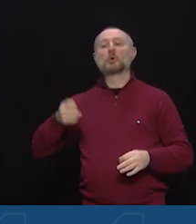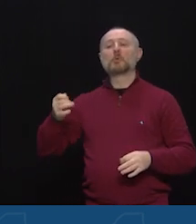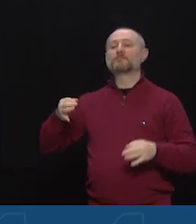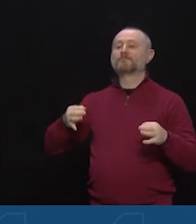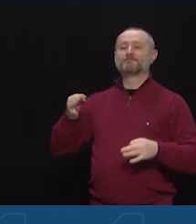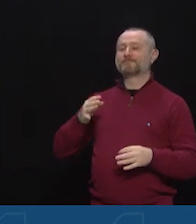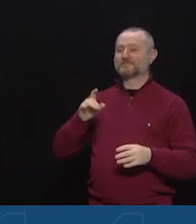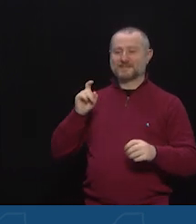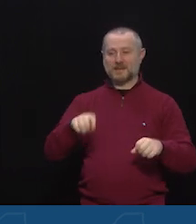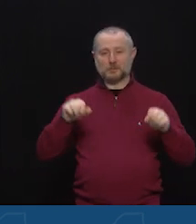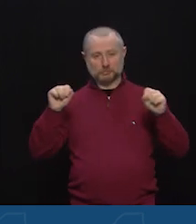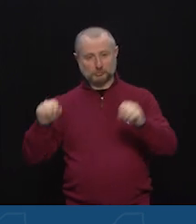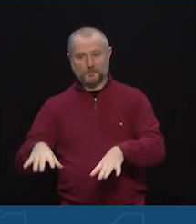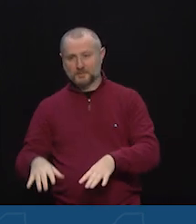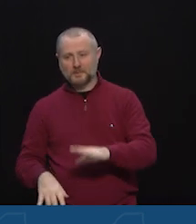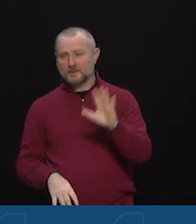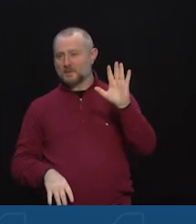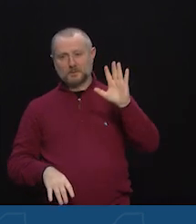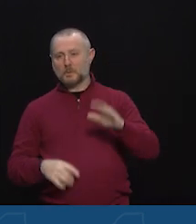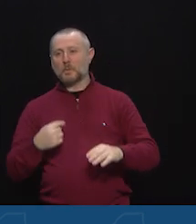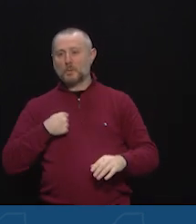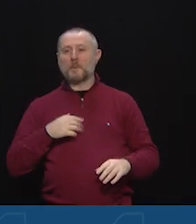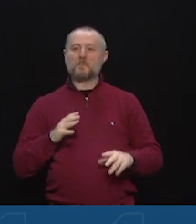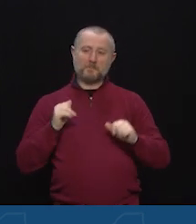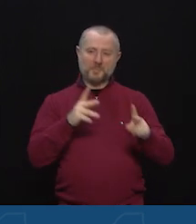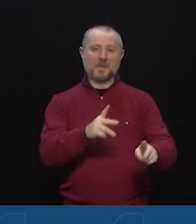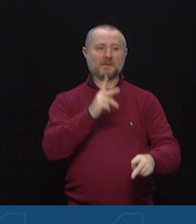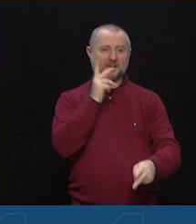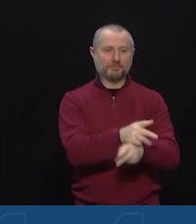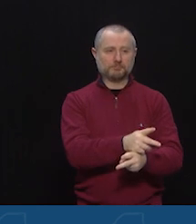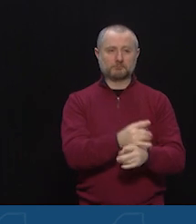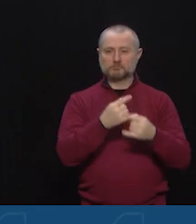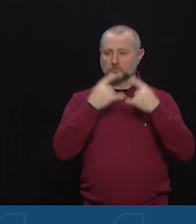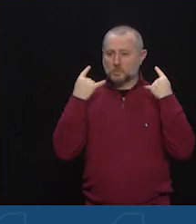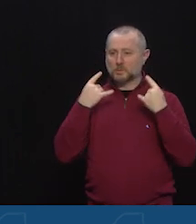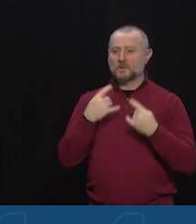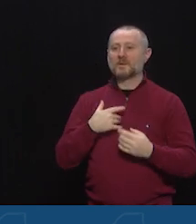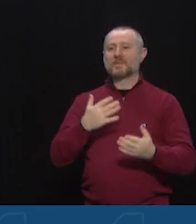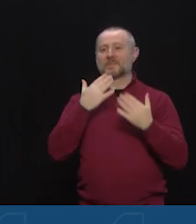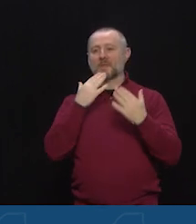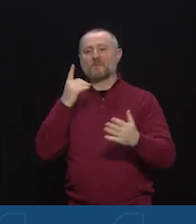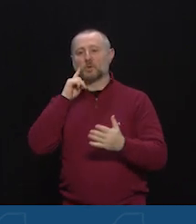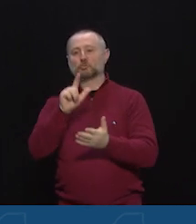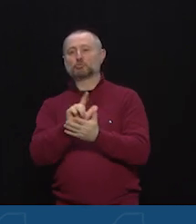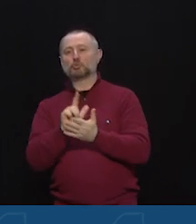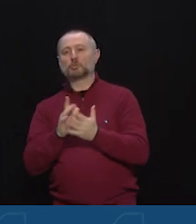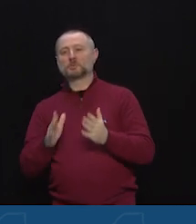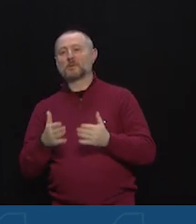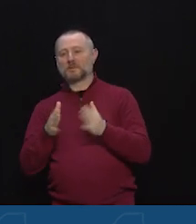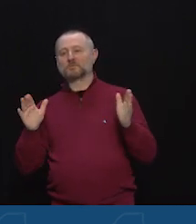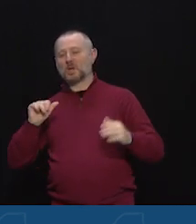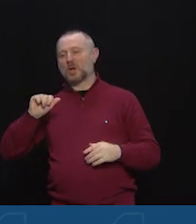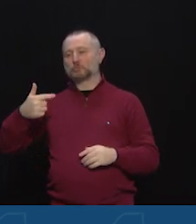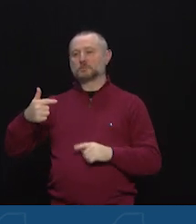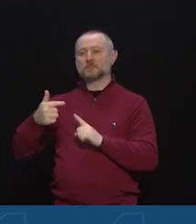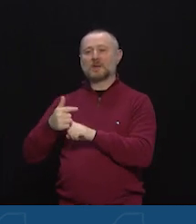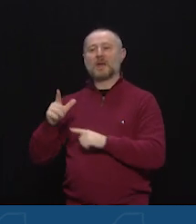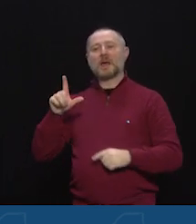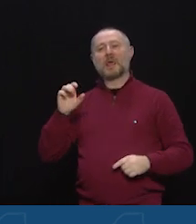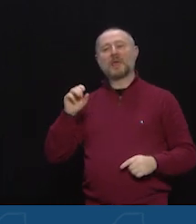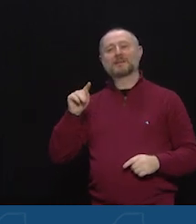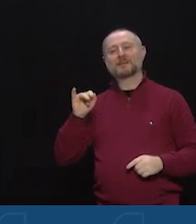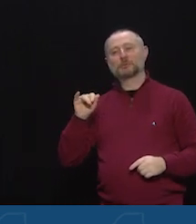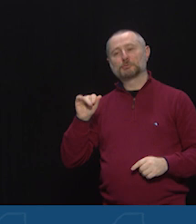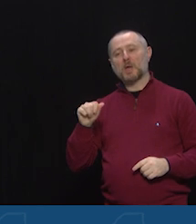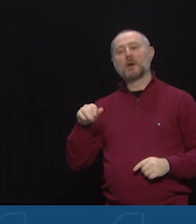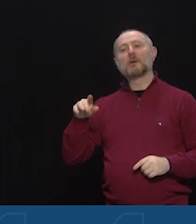track legally, and I want to thank our Attorney General, Letitia James, and her incredible team for understanding the urgency of